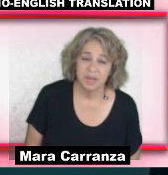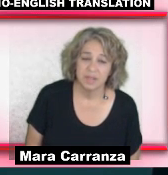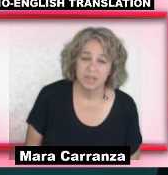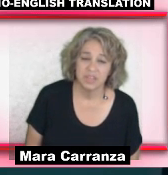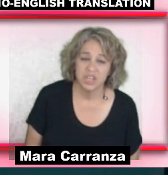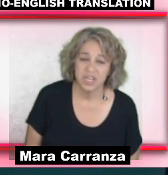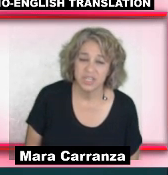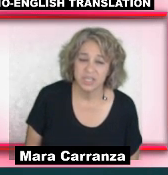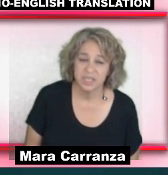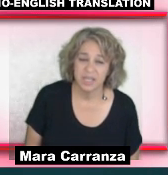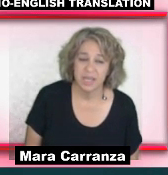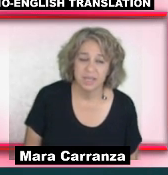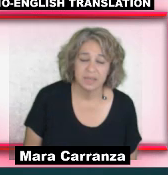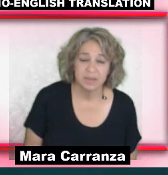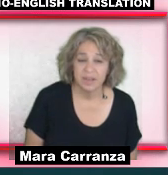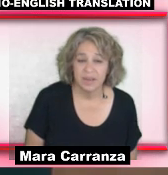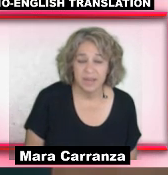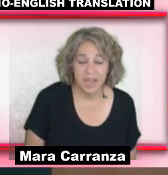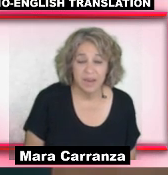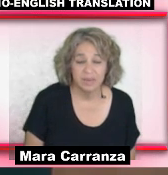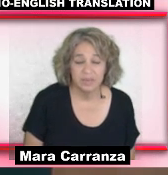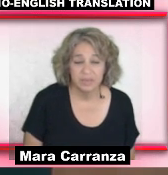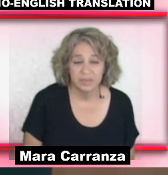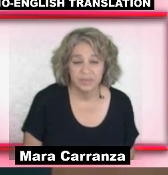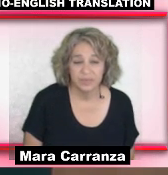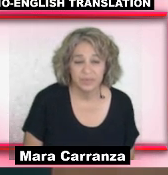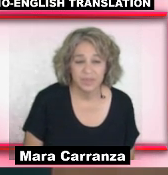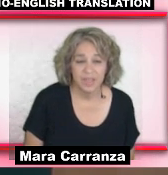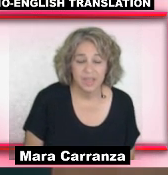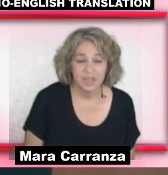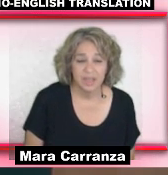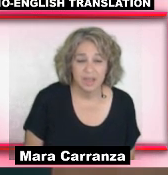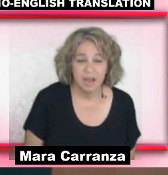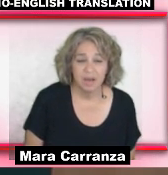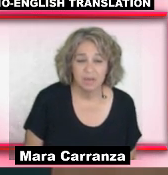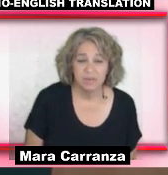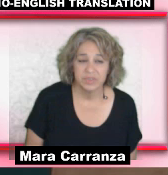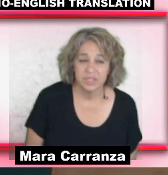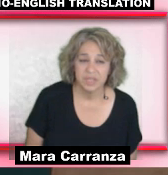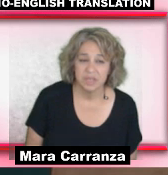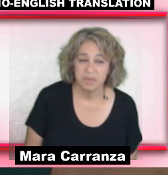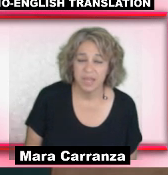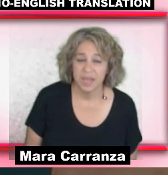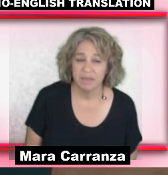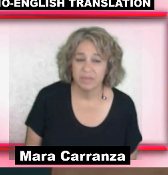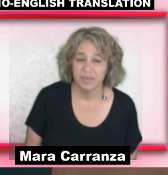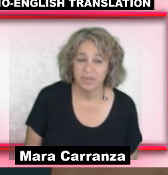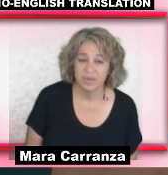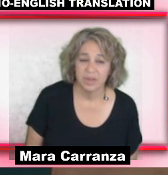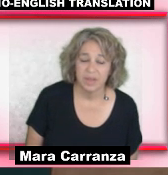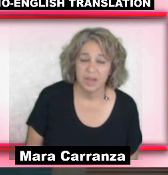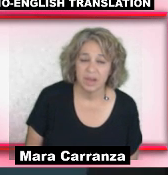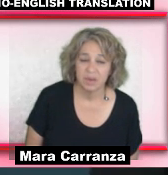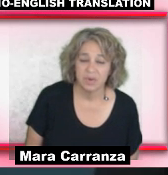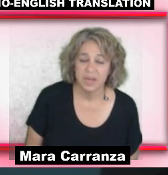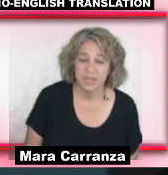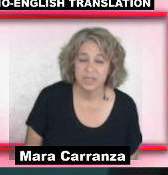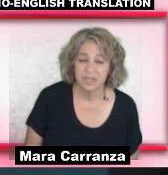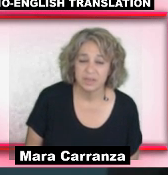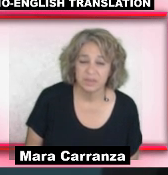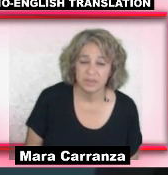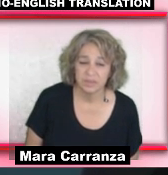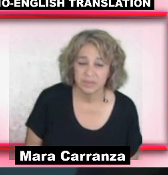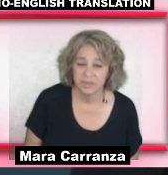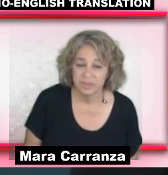then the change is that ahora, now todos actuemos, all of us need to behave de acuerdo, according